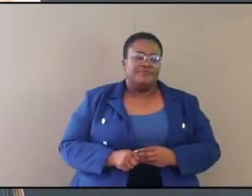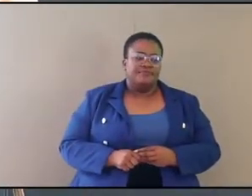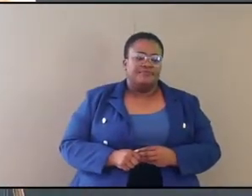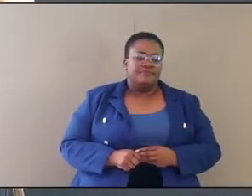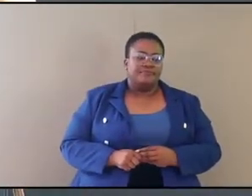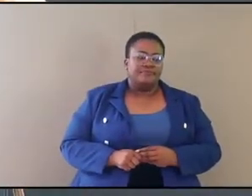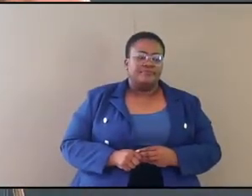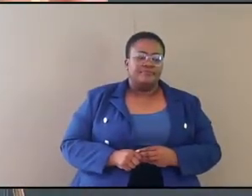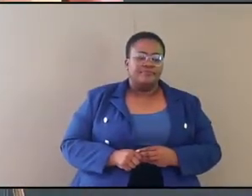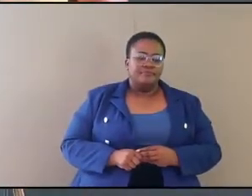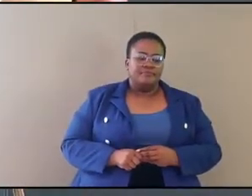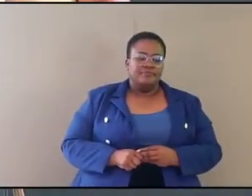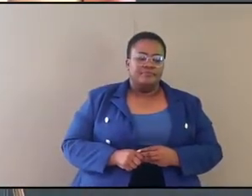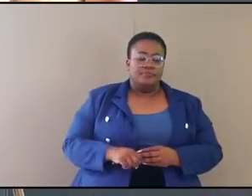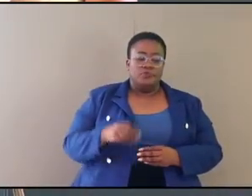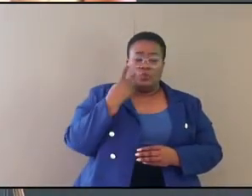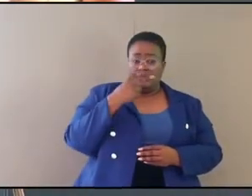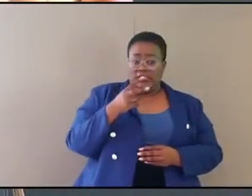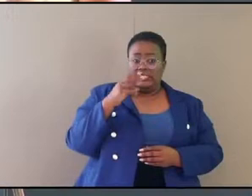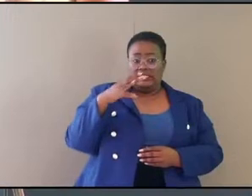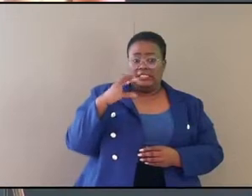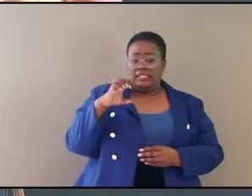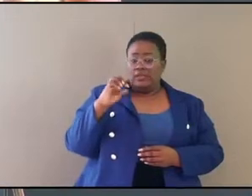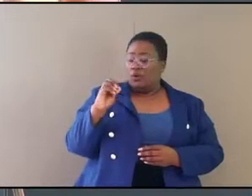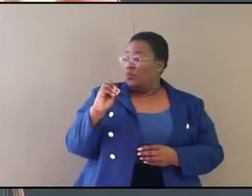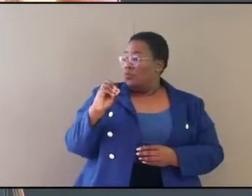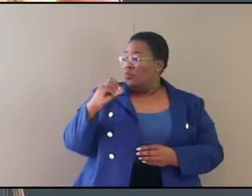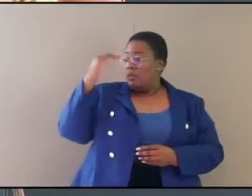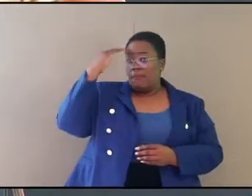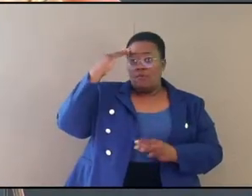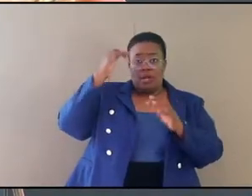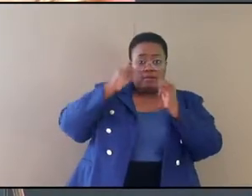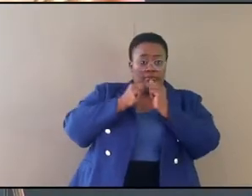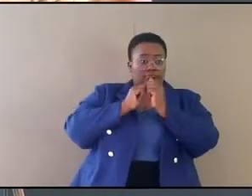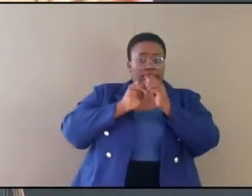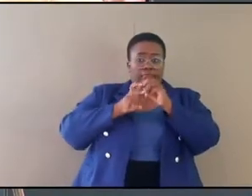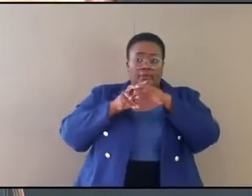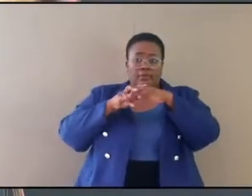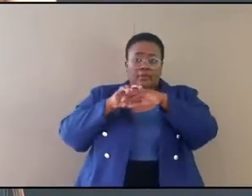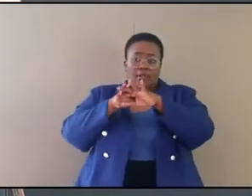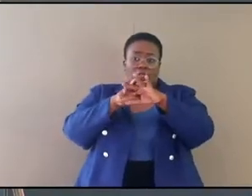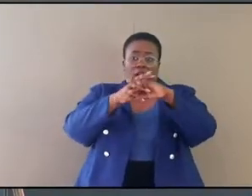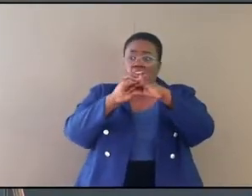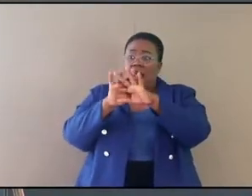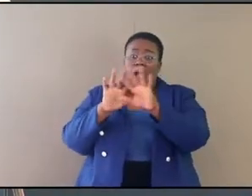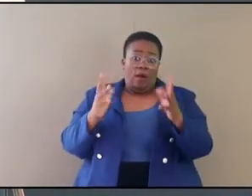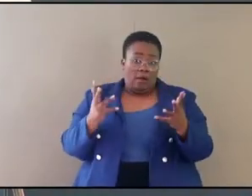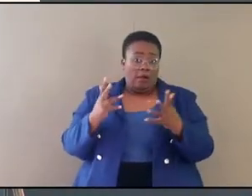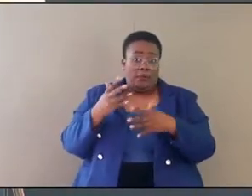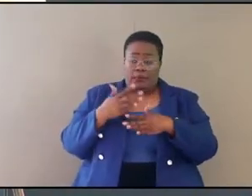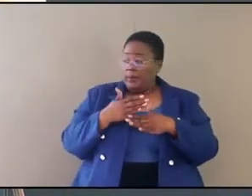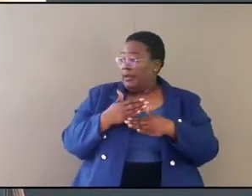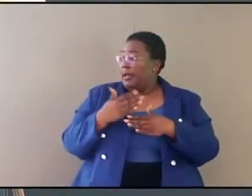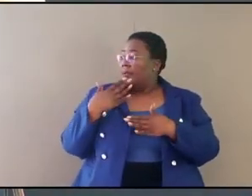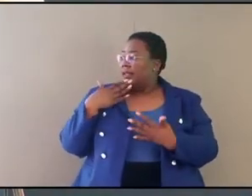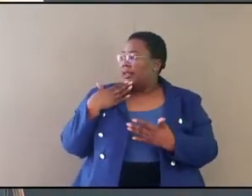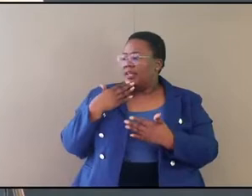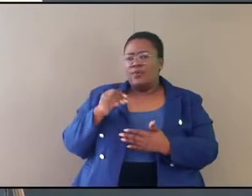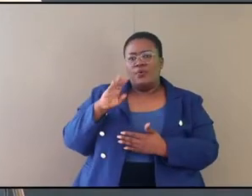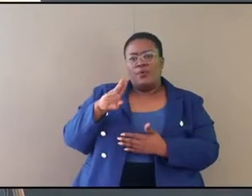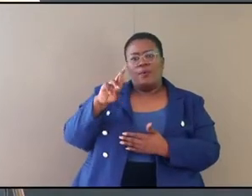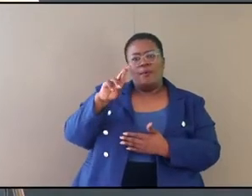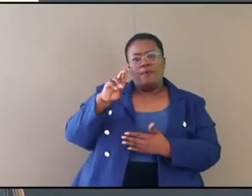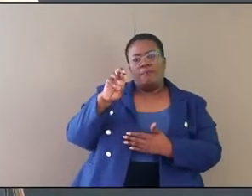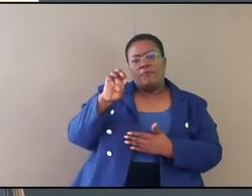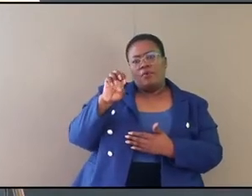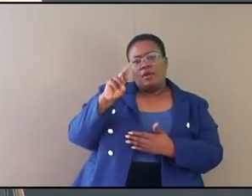You see the brain wave that's happening around brains today. Thank you very much, Brenda, for really talking to us